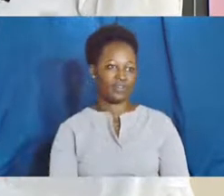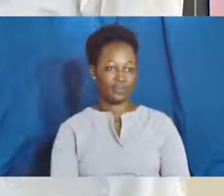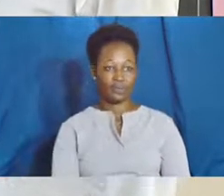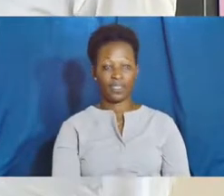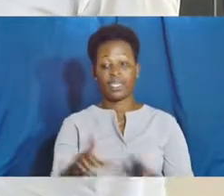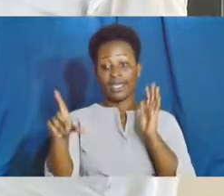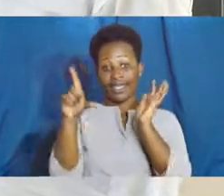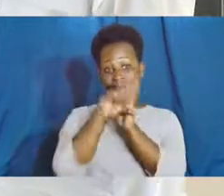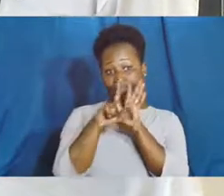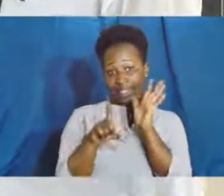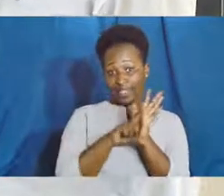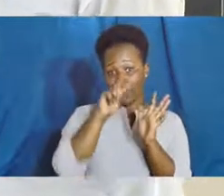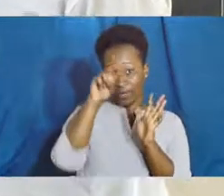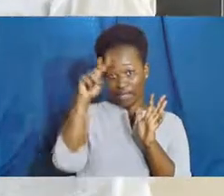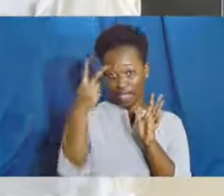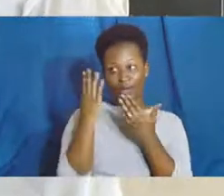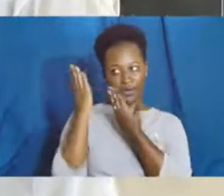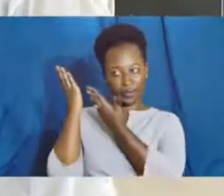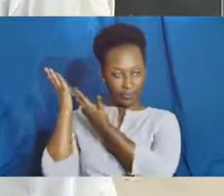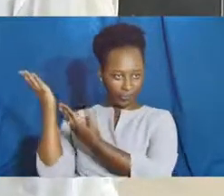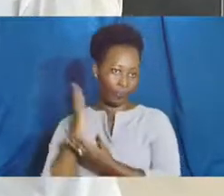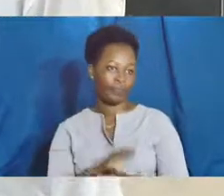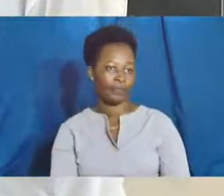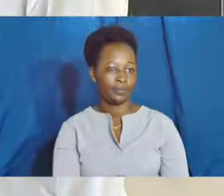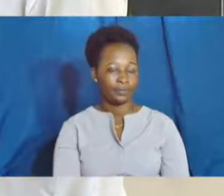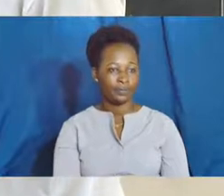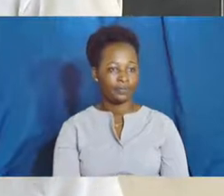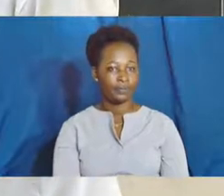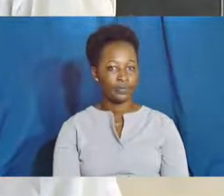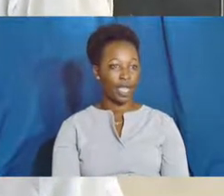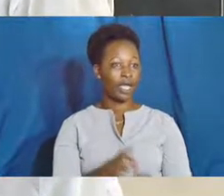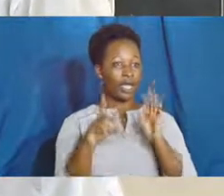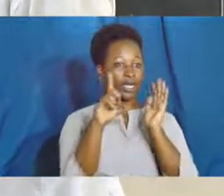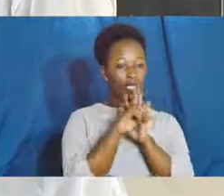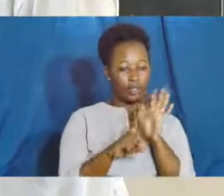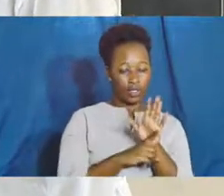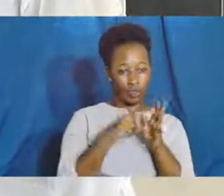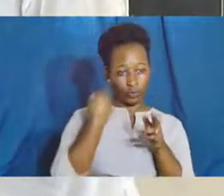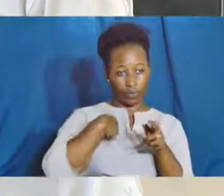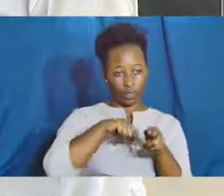given to you as this one. It is a law that we call the